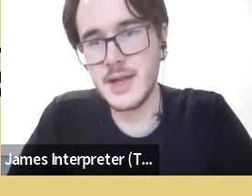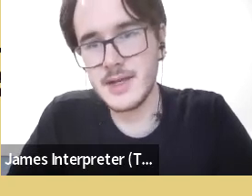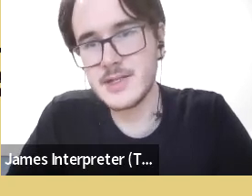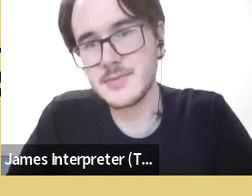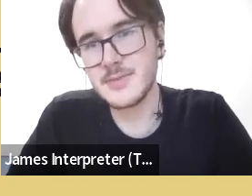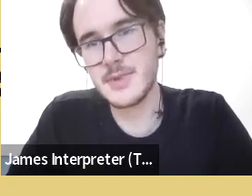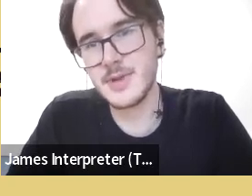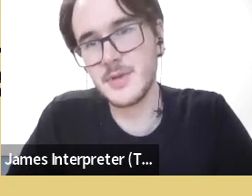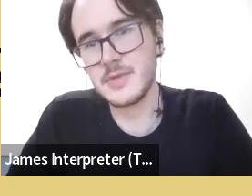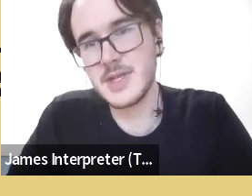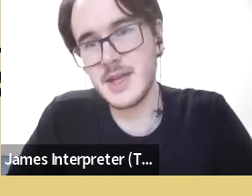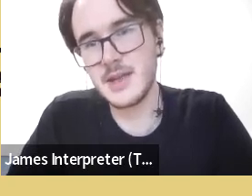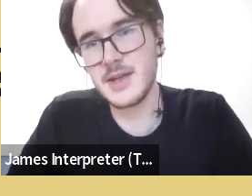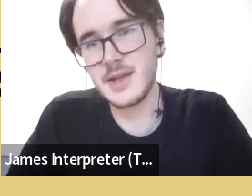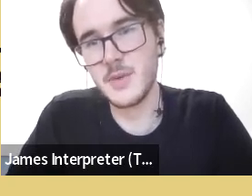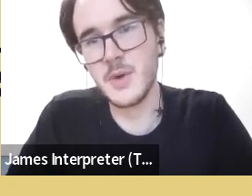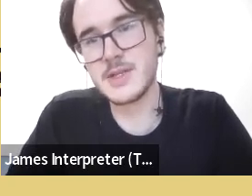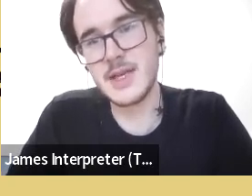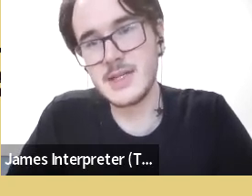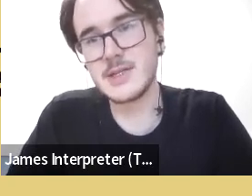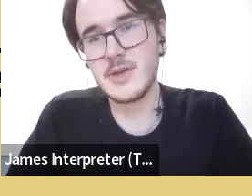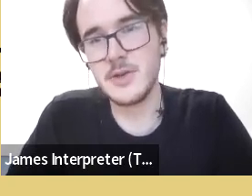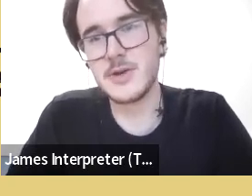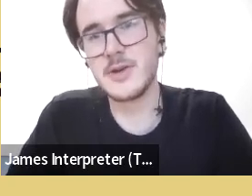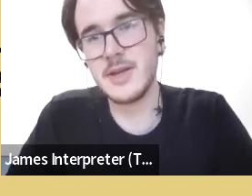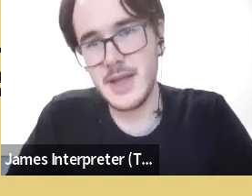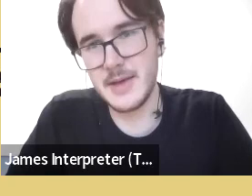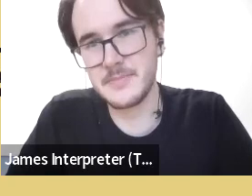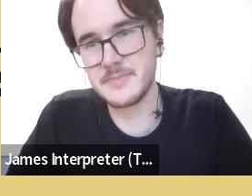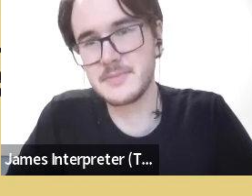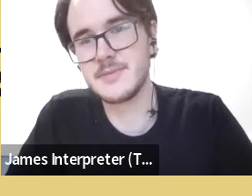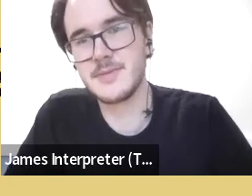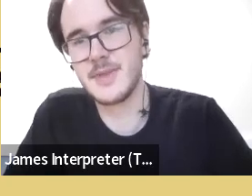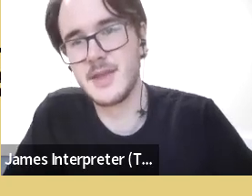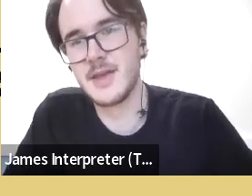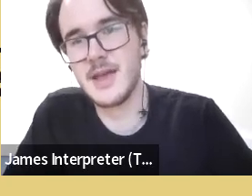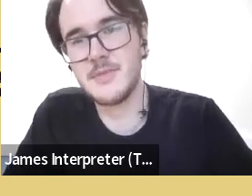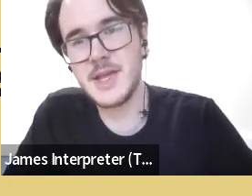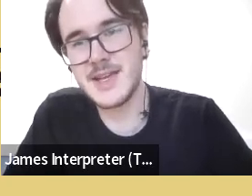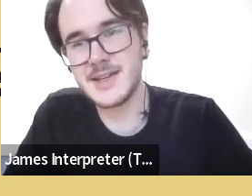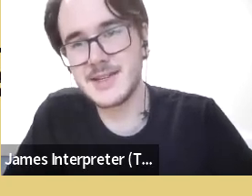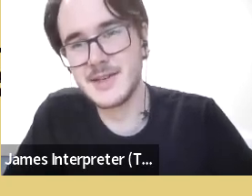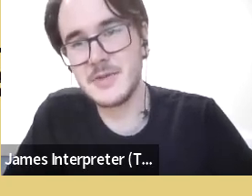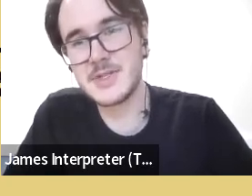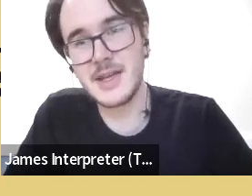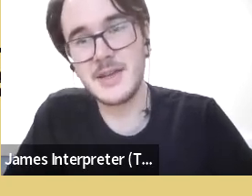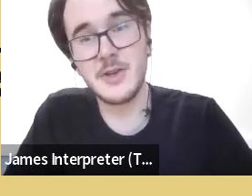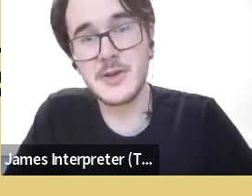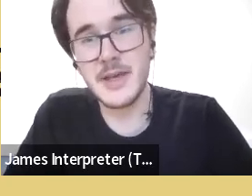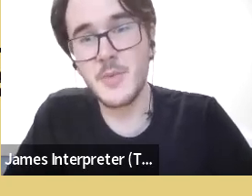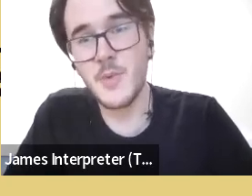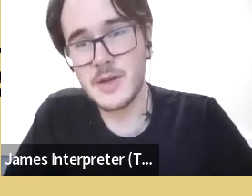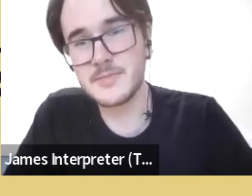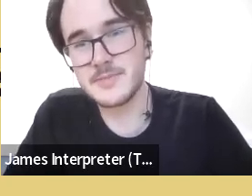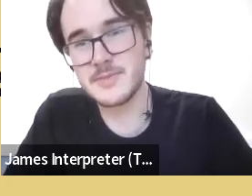So in English, we'd say, what is your name? In BSL, we say,